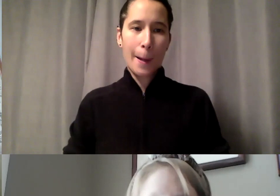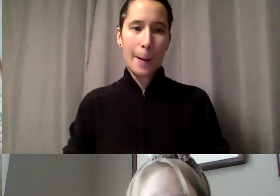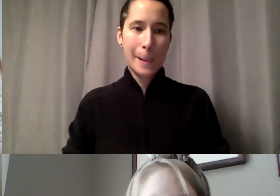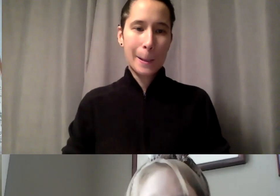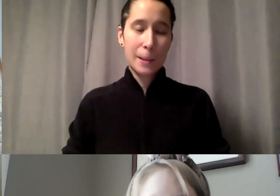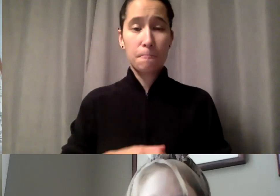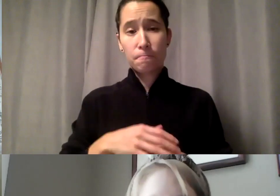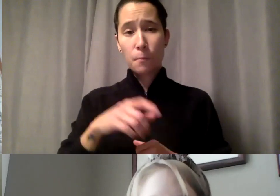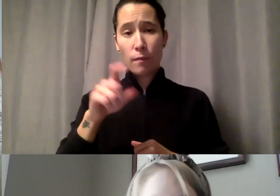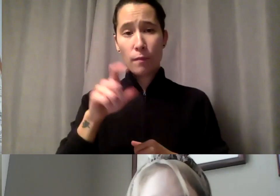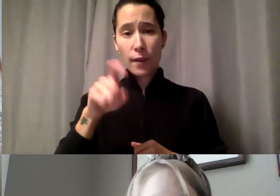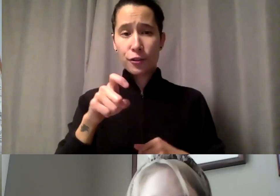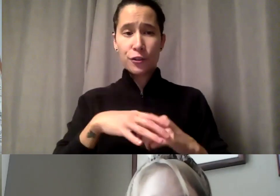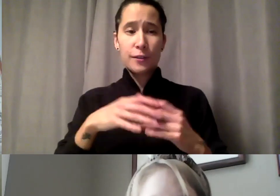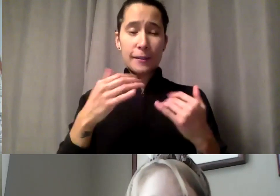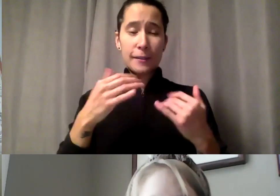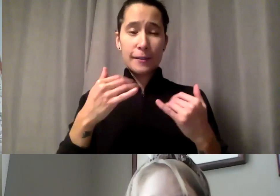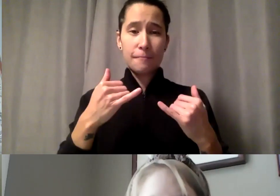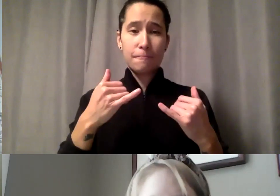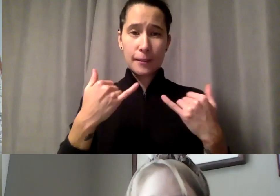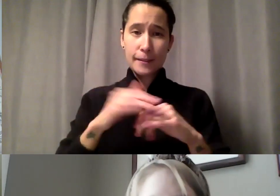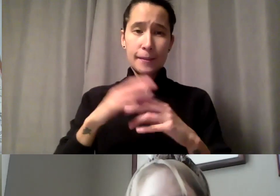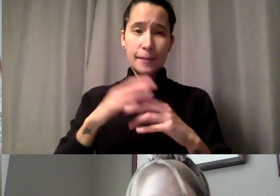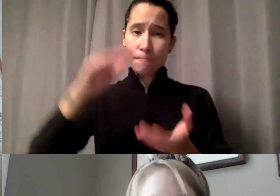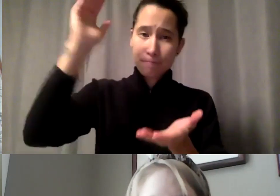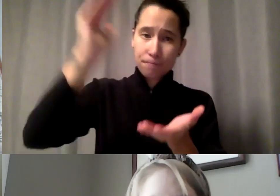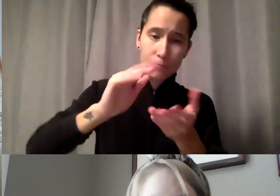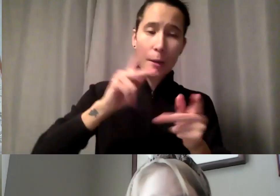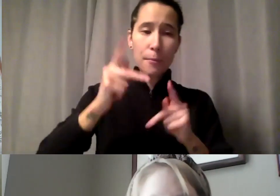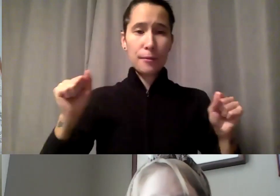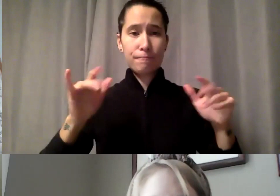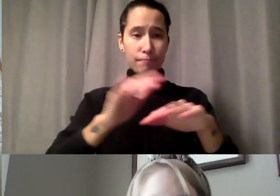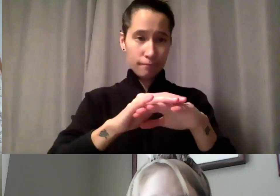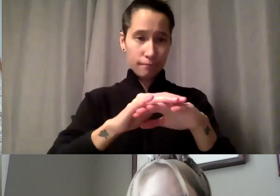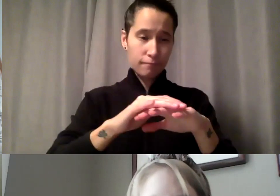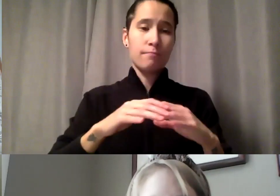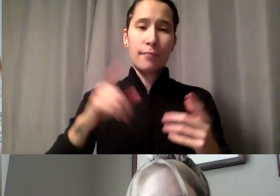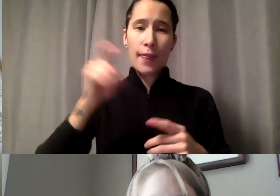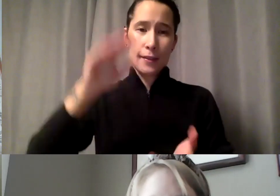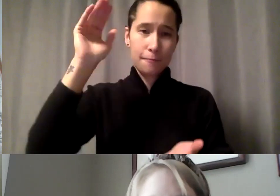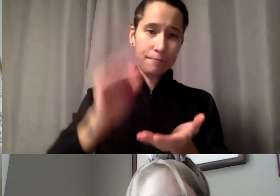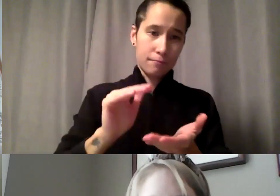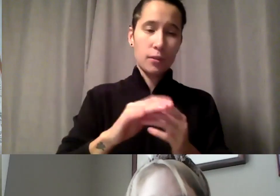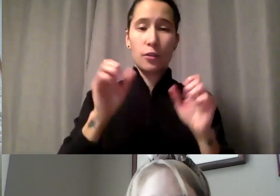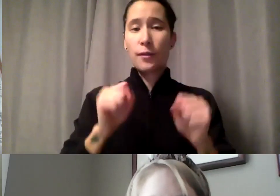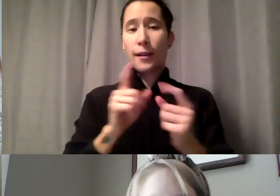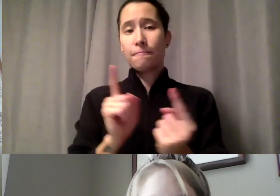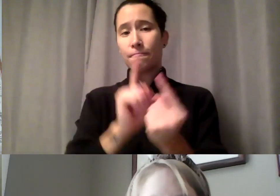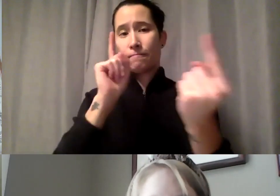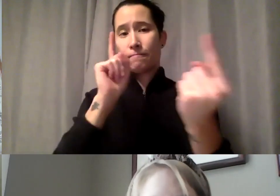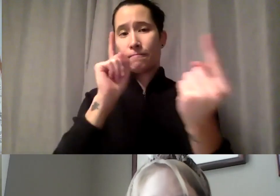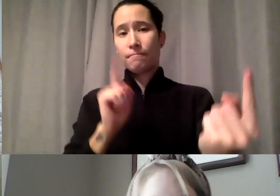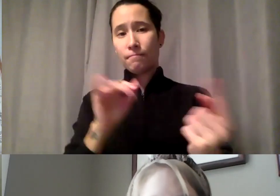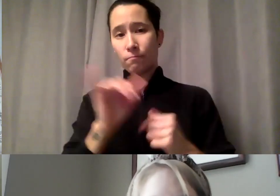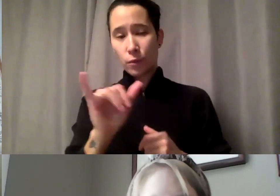about, minimizing the amount of people that are on a field of play to ensure that they can maintain that distance. And that's